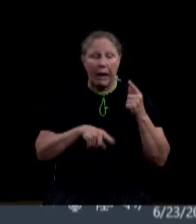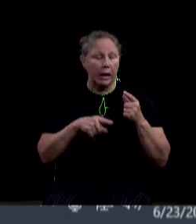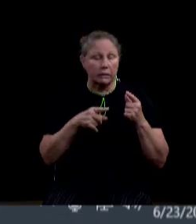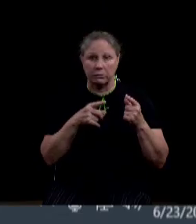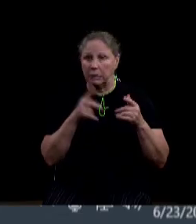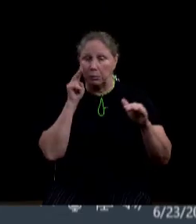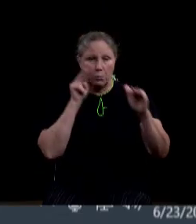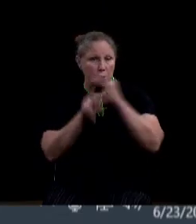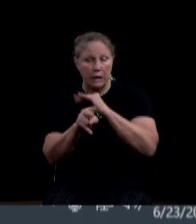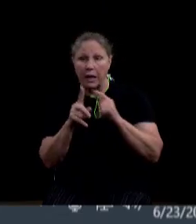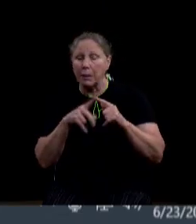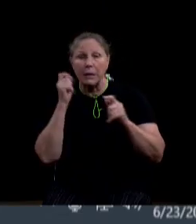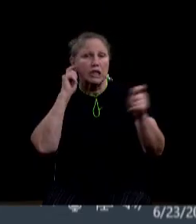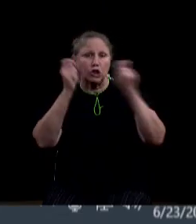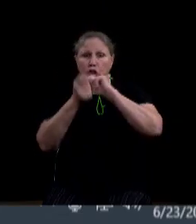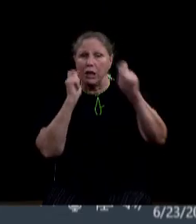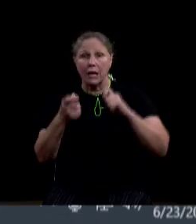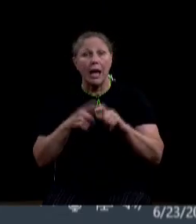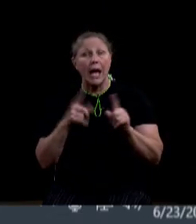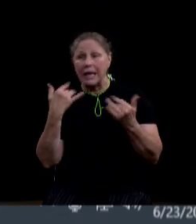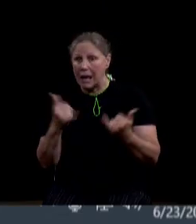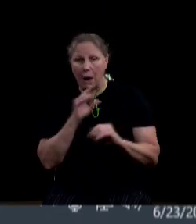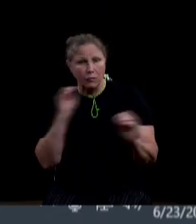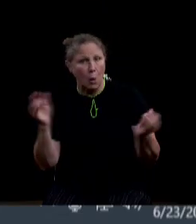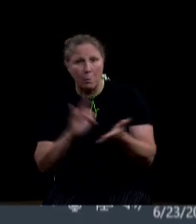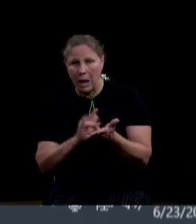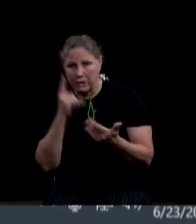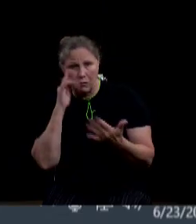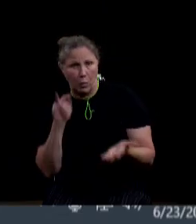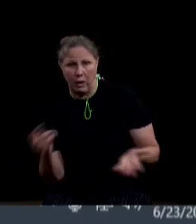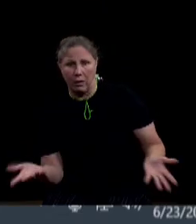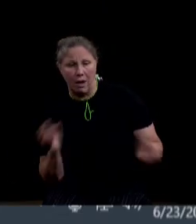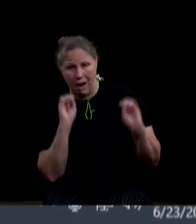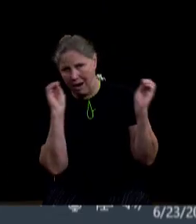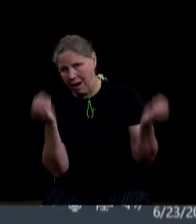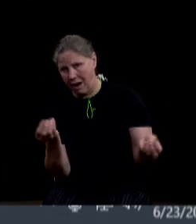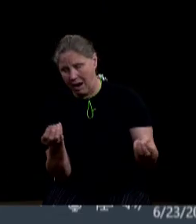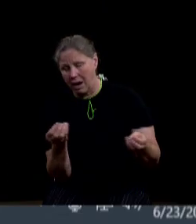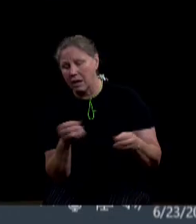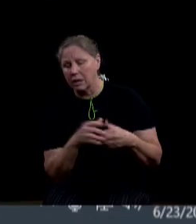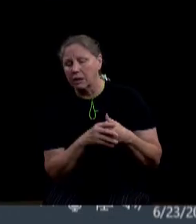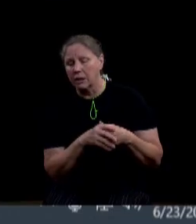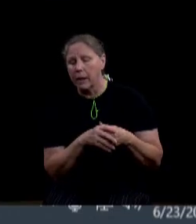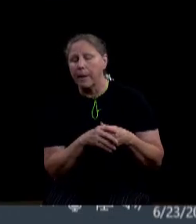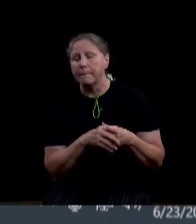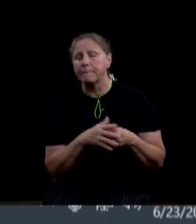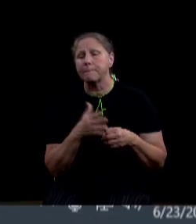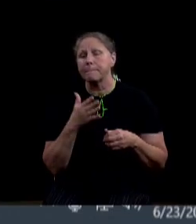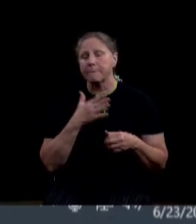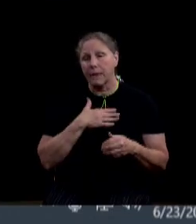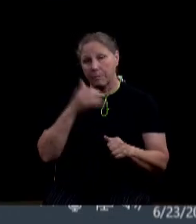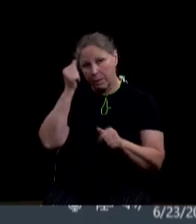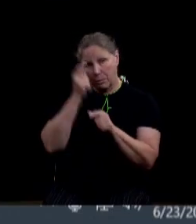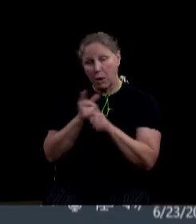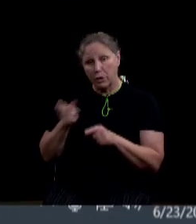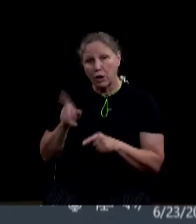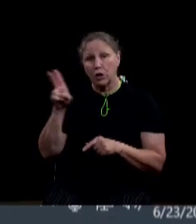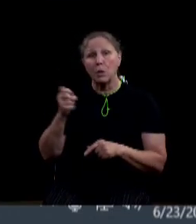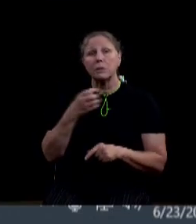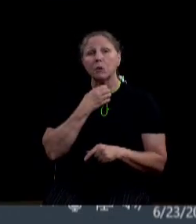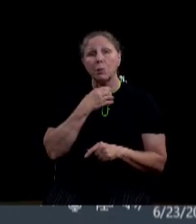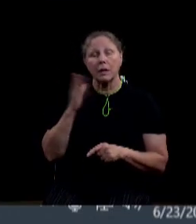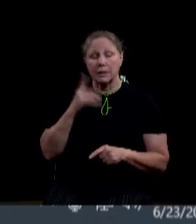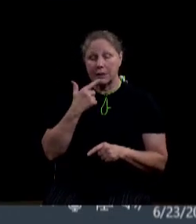this thing. And as my brother, who was a U.S. Marine, said, at some points you make a